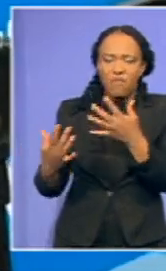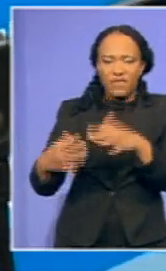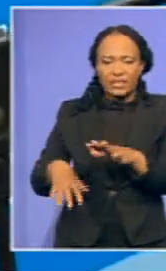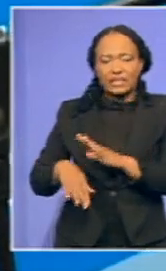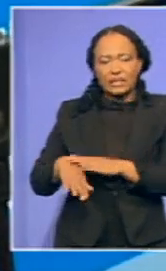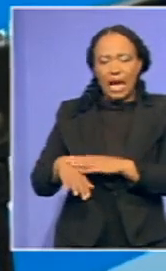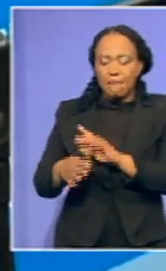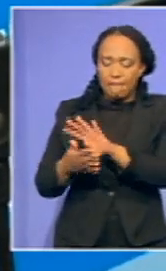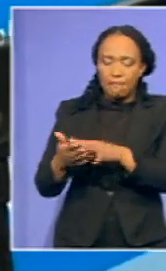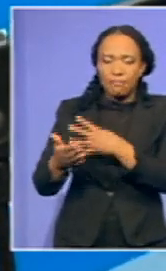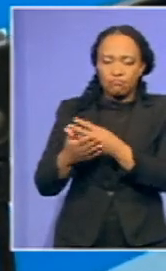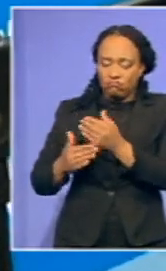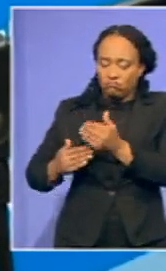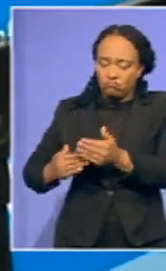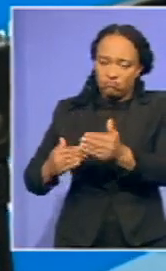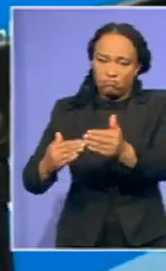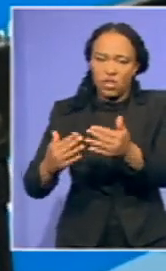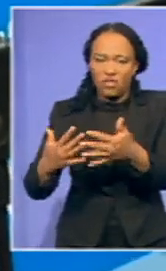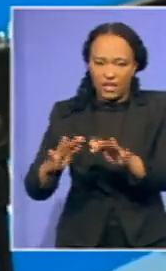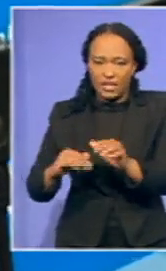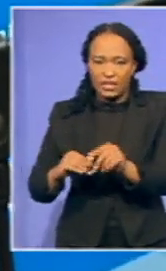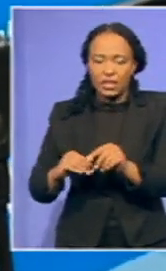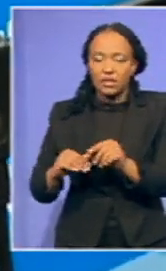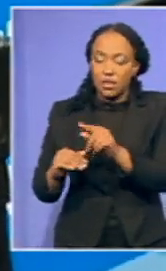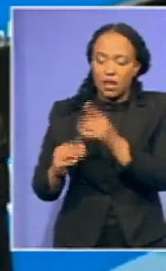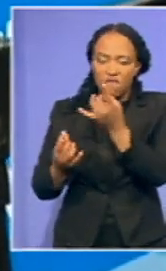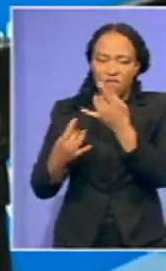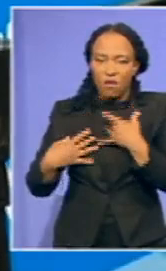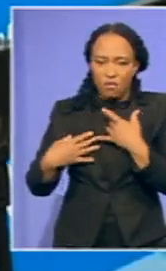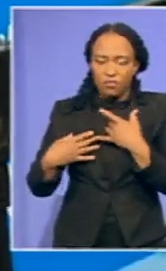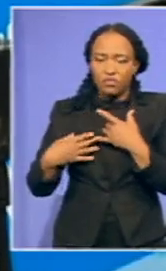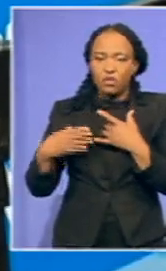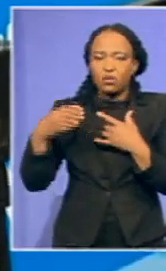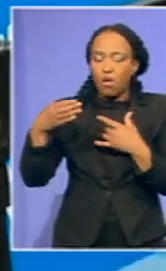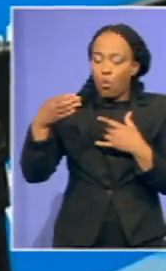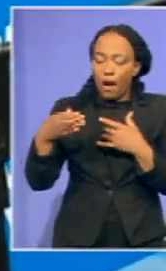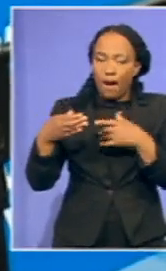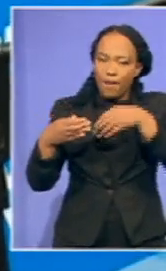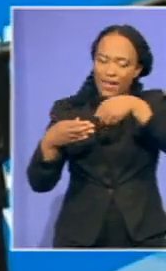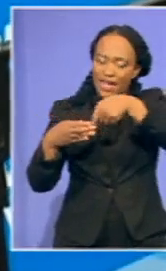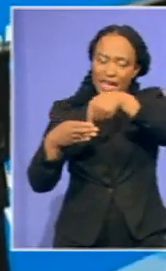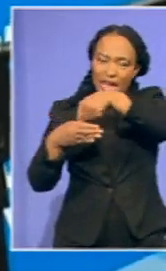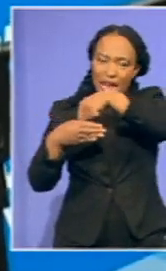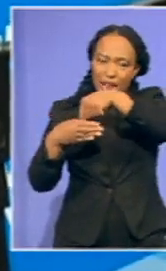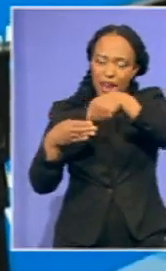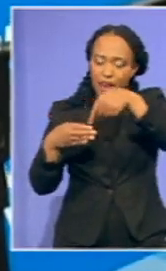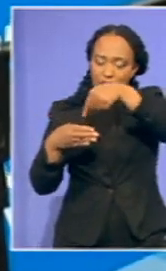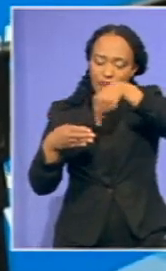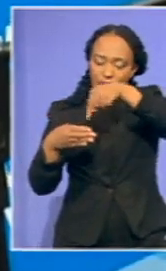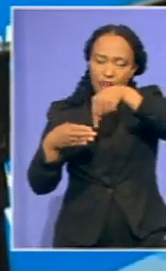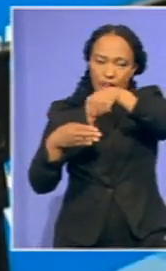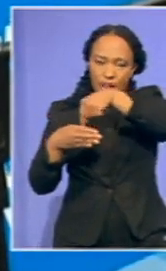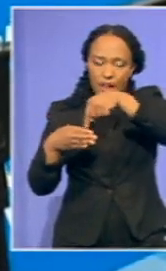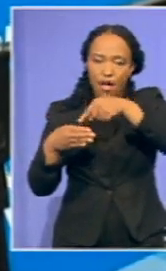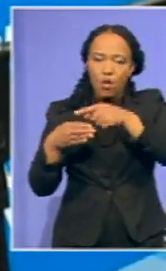frames. And what we've been informed is that the lining, the internal lining for Reservoir 3 is something that